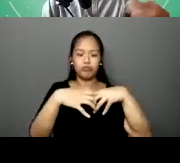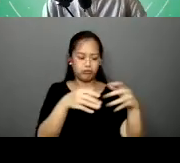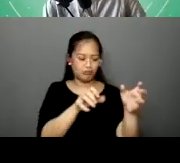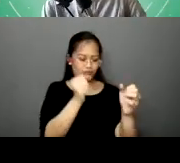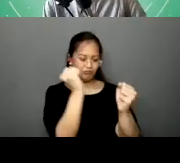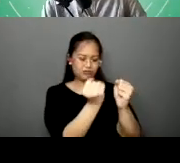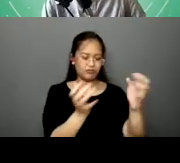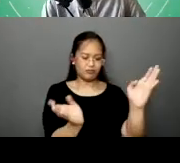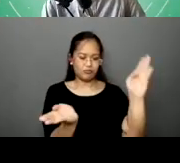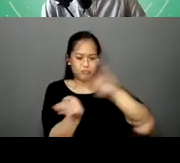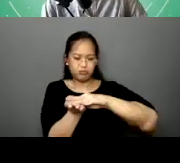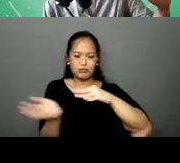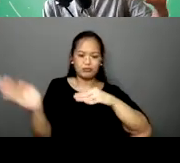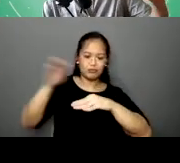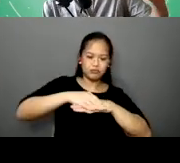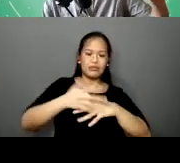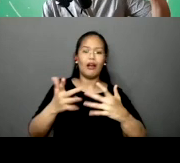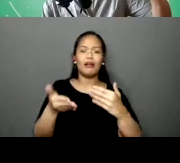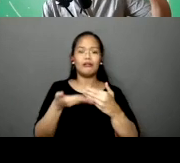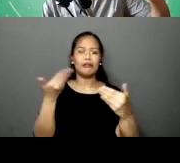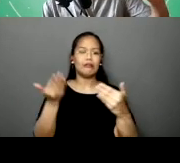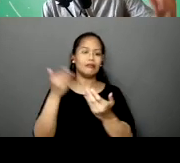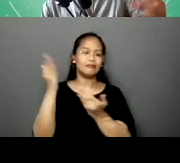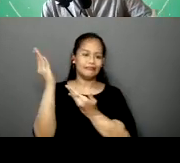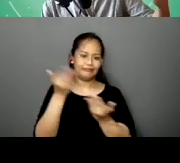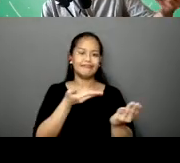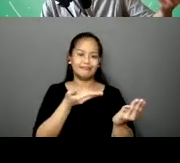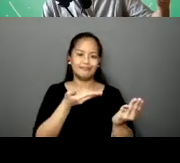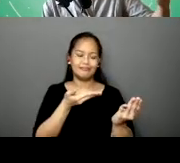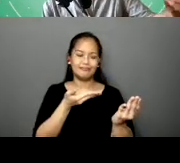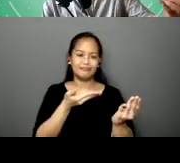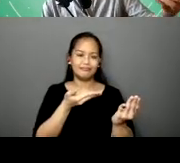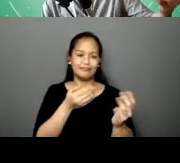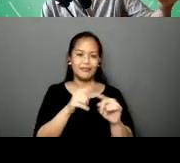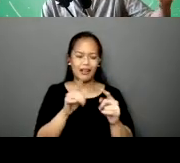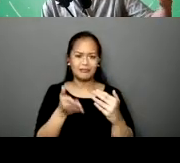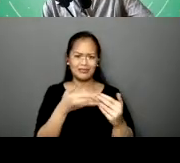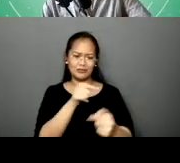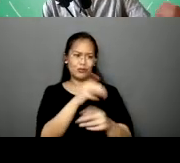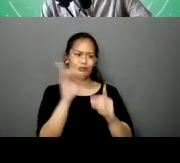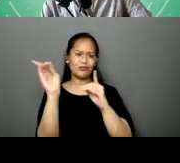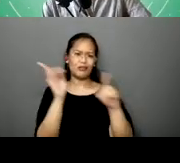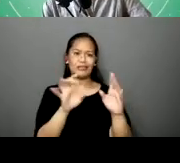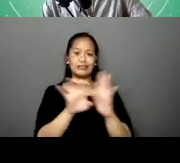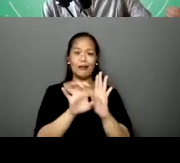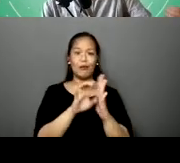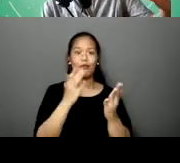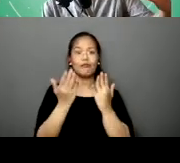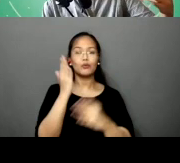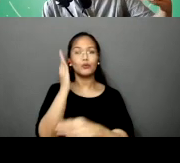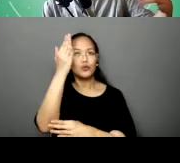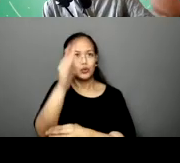we traditionally see it, but it has transformed the product in something that, okay, in 100 years from now,